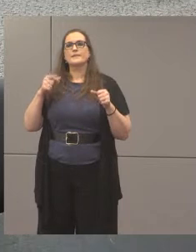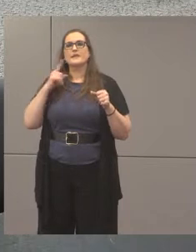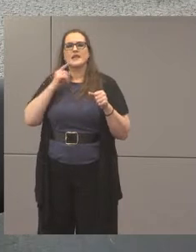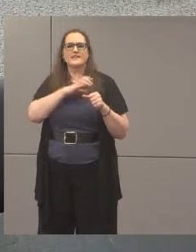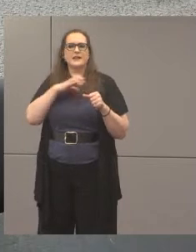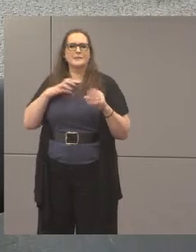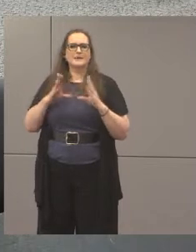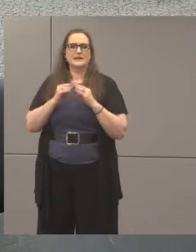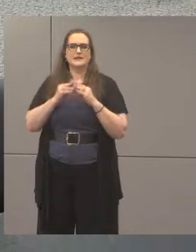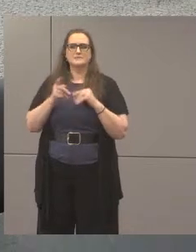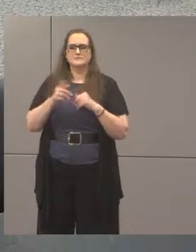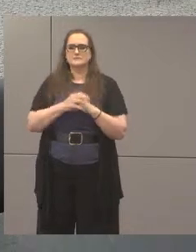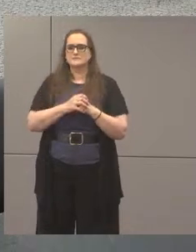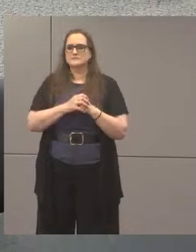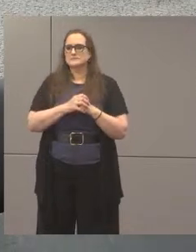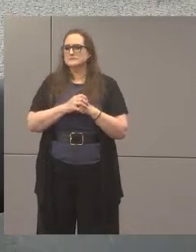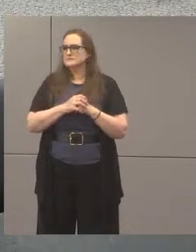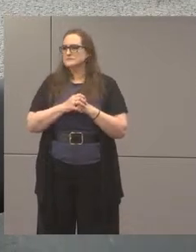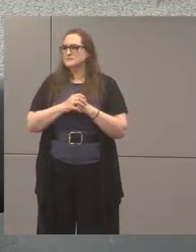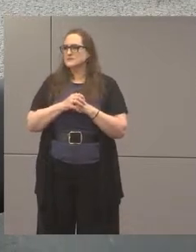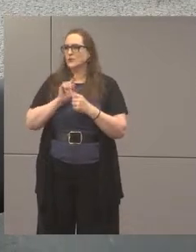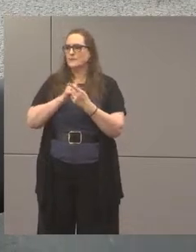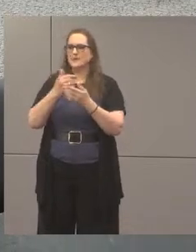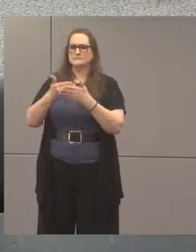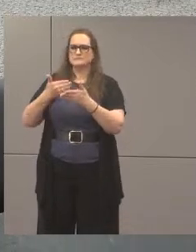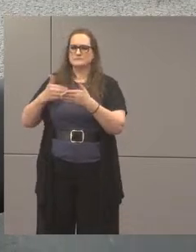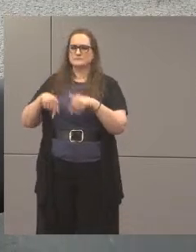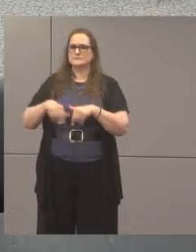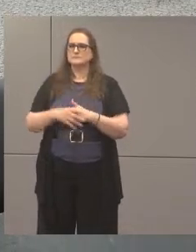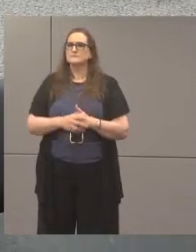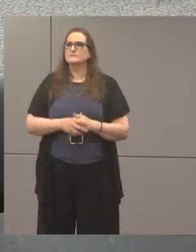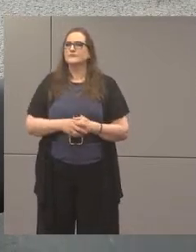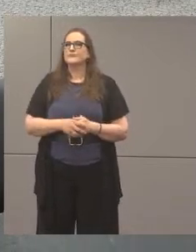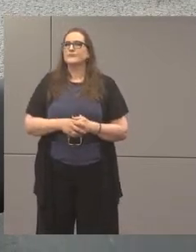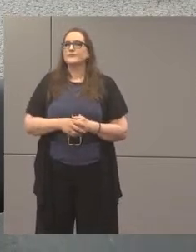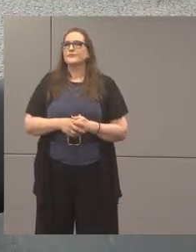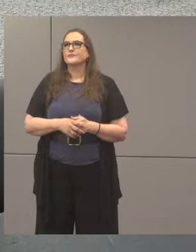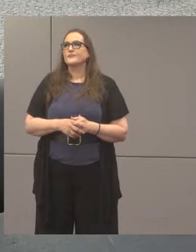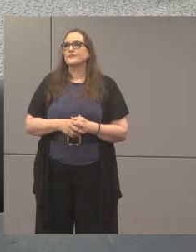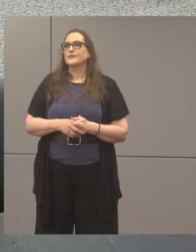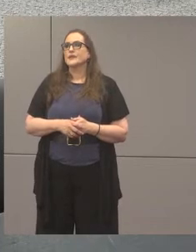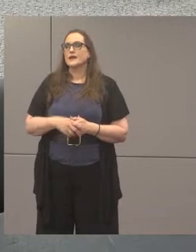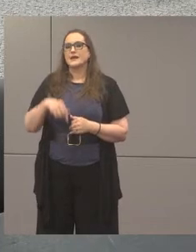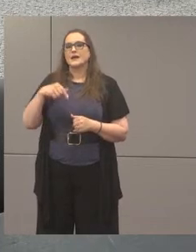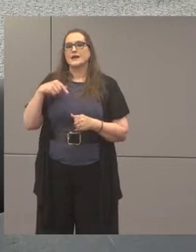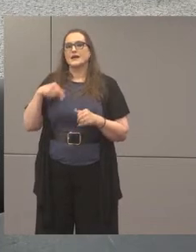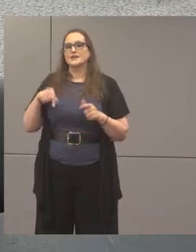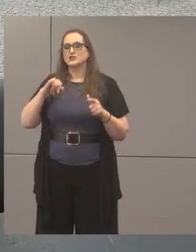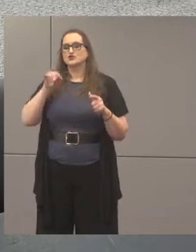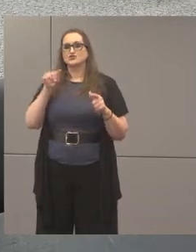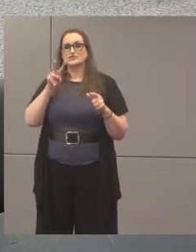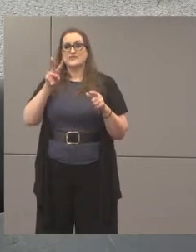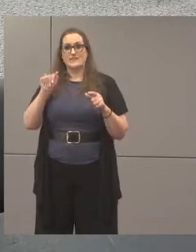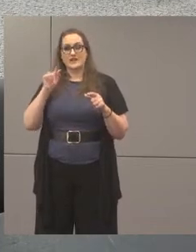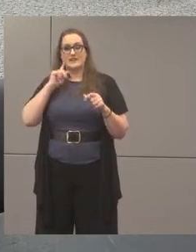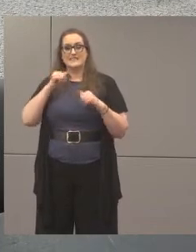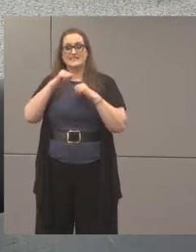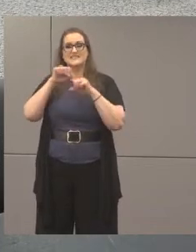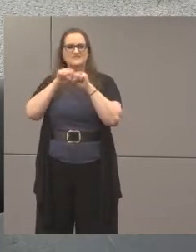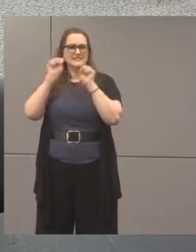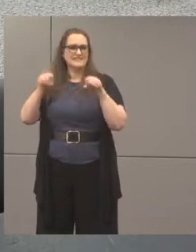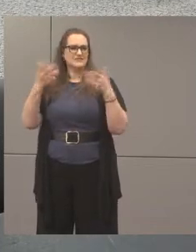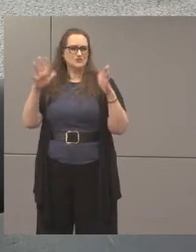committee meetings, when we met prior, this Java is a system that we've had.